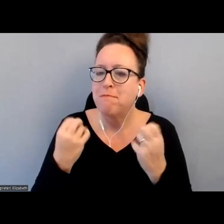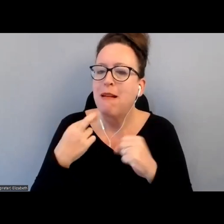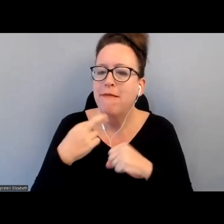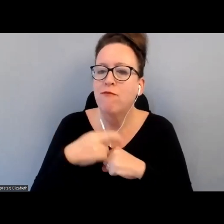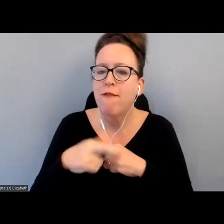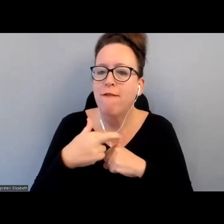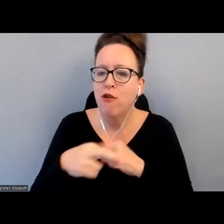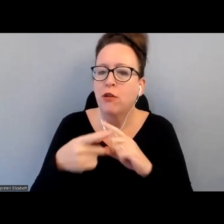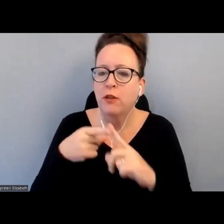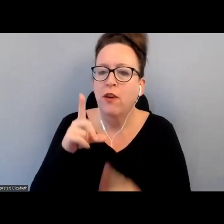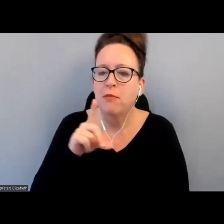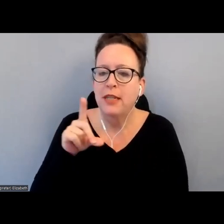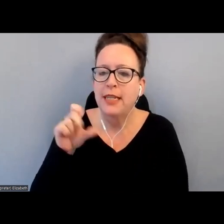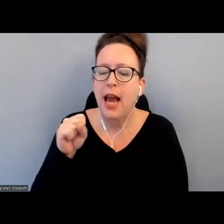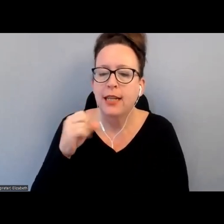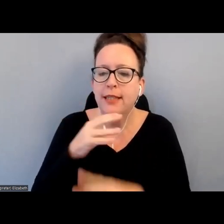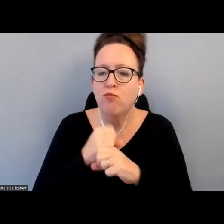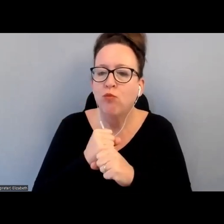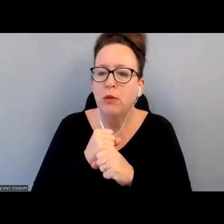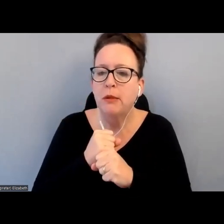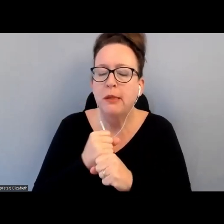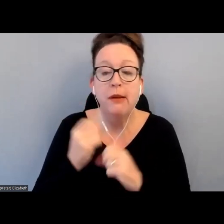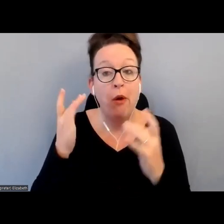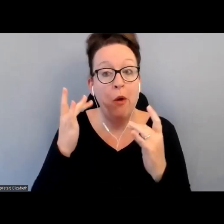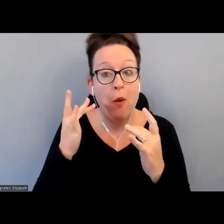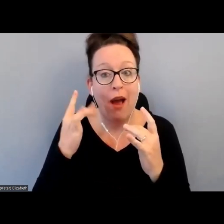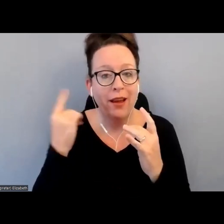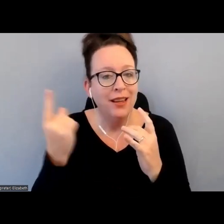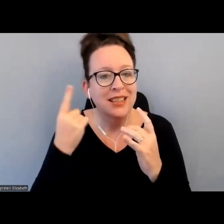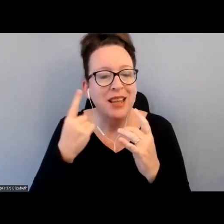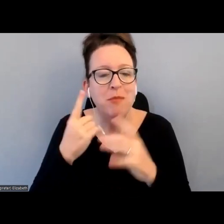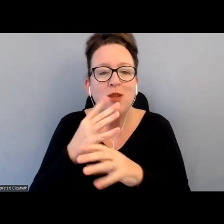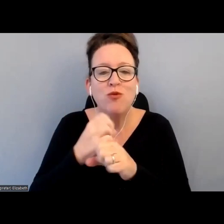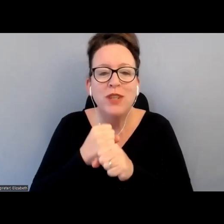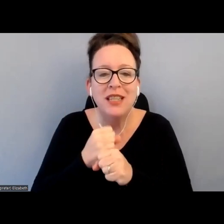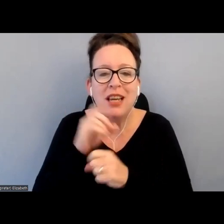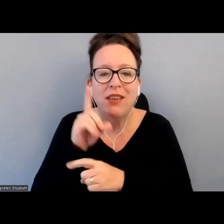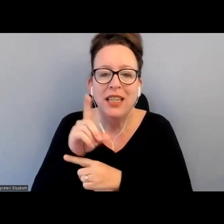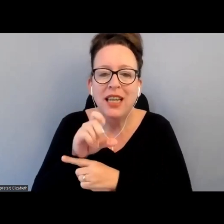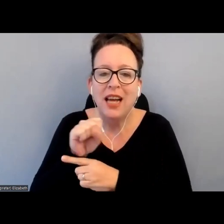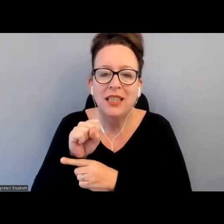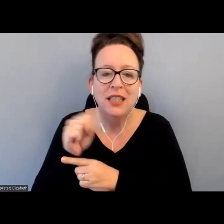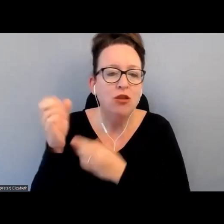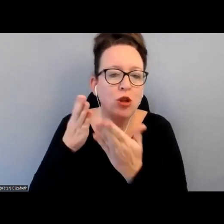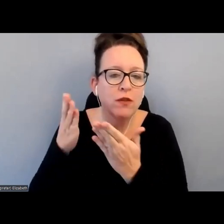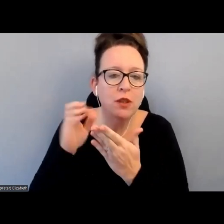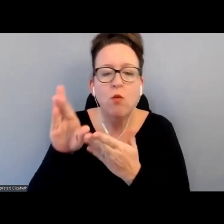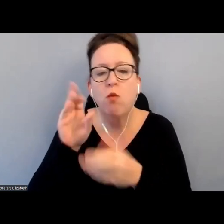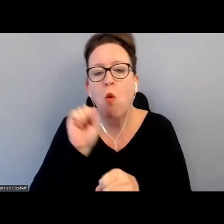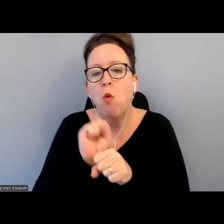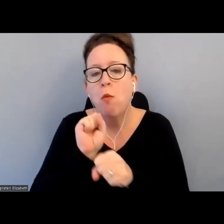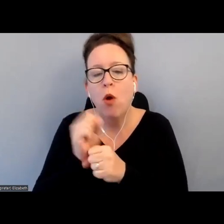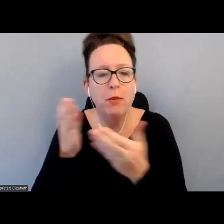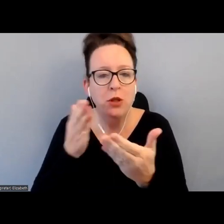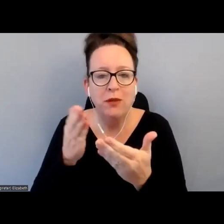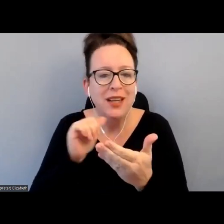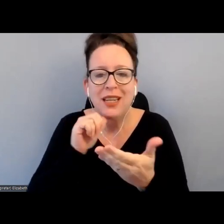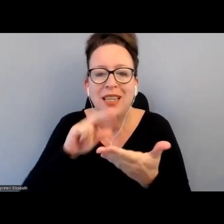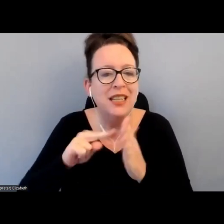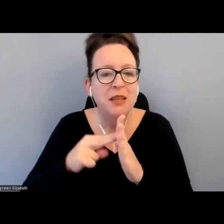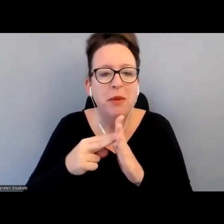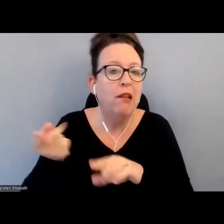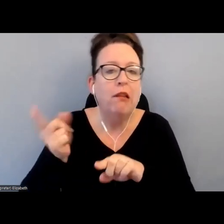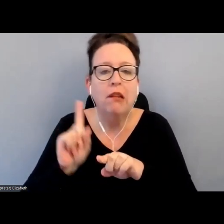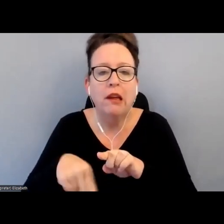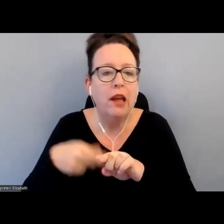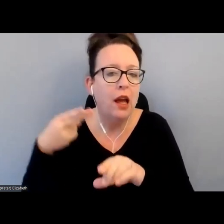from DDS. Because somebody's receiving DDS services or DDS employment services does not make them